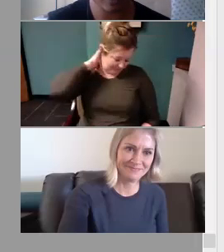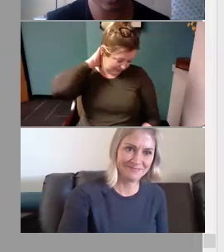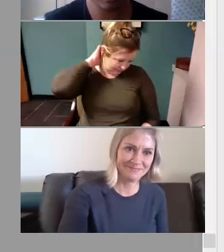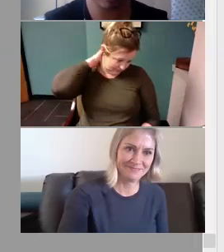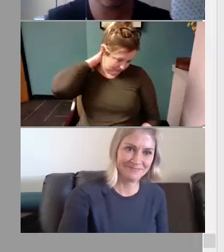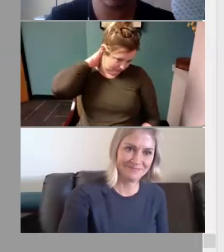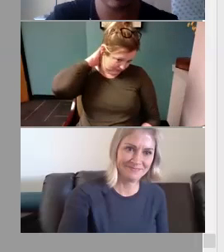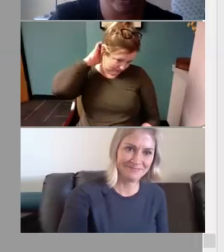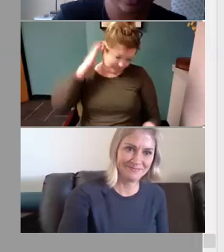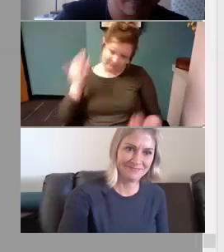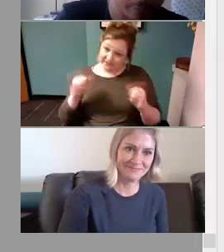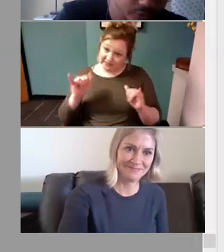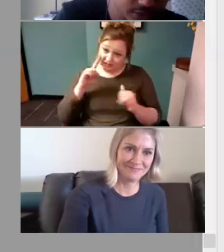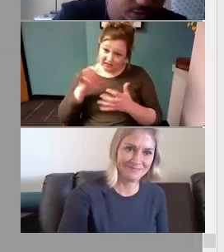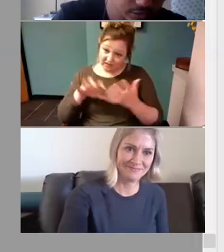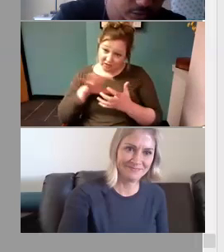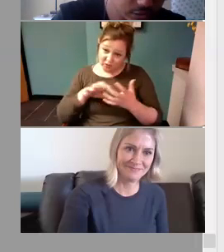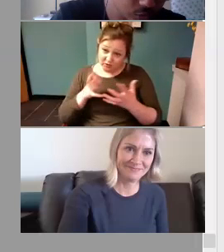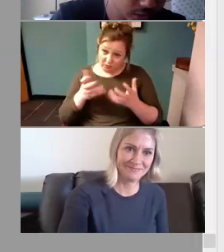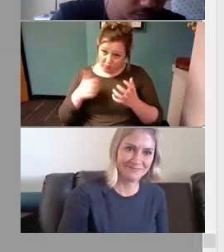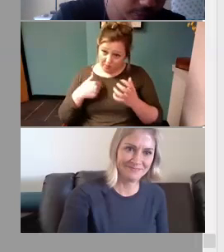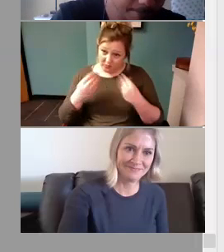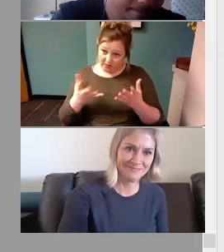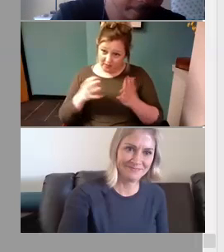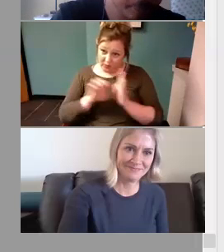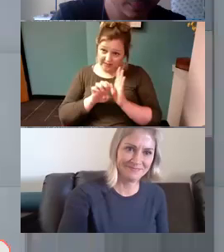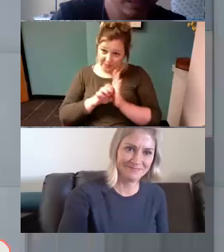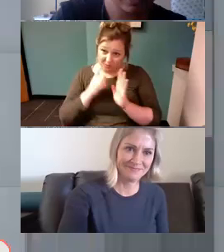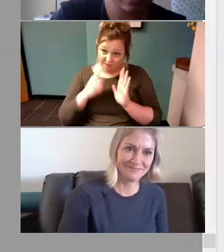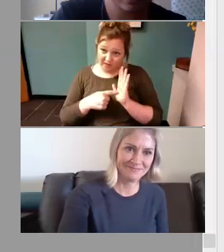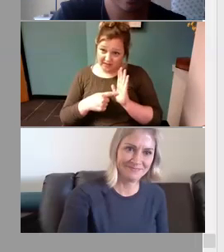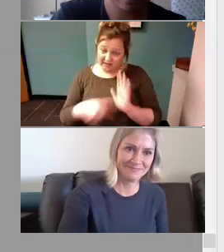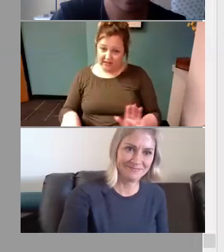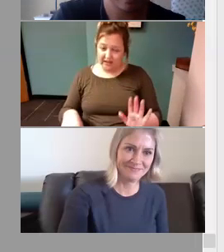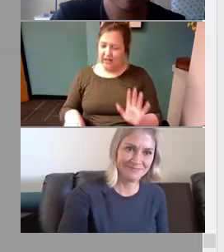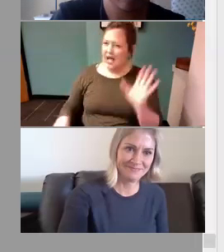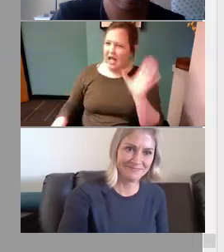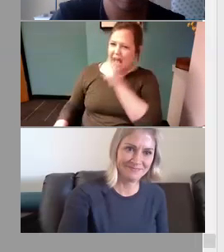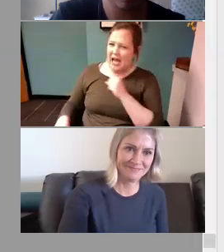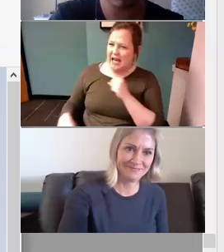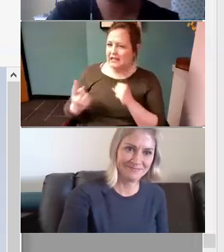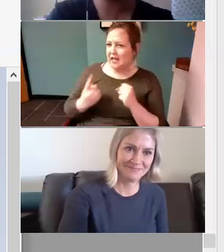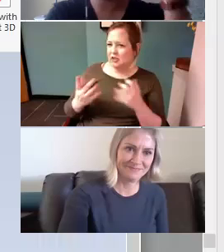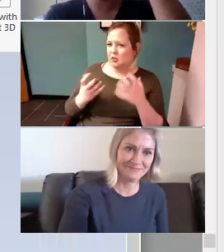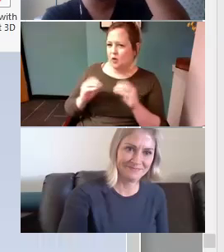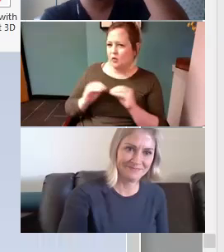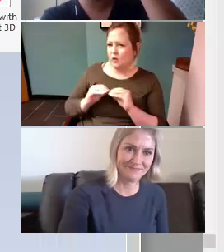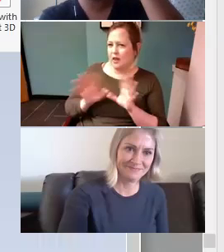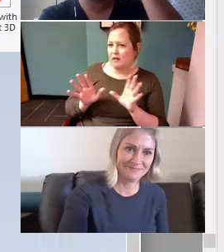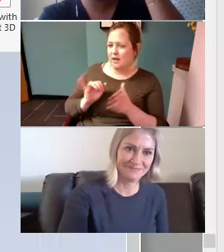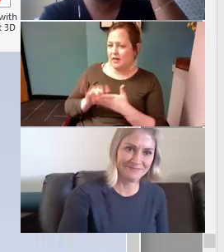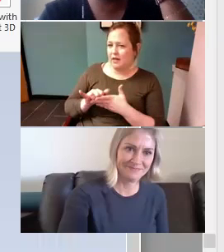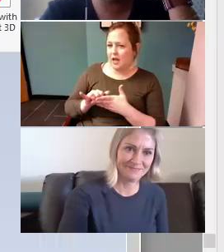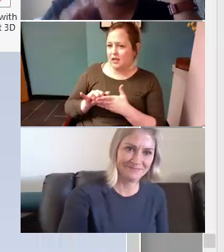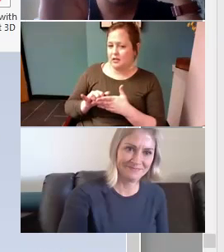Still confused? Want me to give you an example for this thing? Okay. I guess I just want to clarify that Mm-hmm. we have Okay, both so